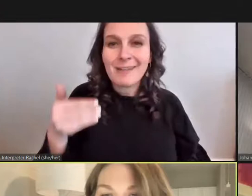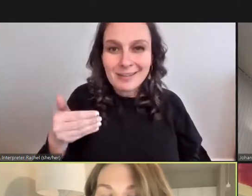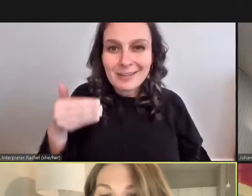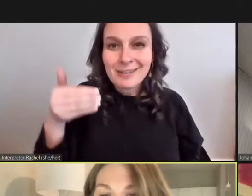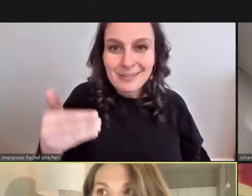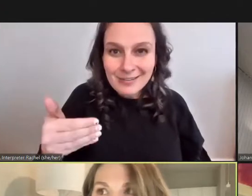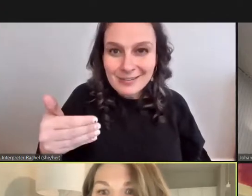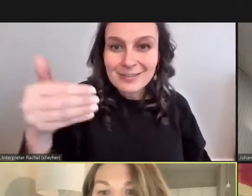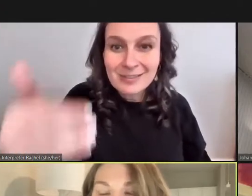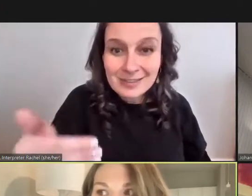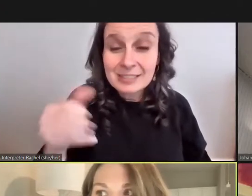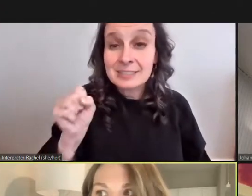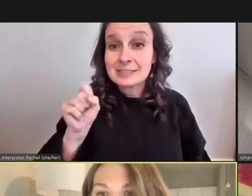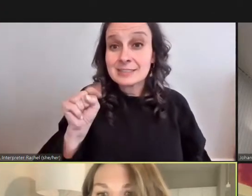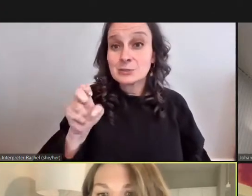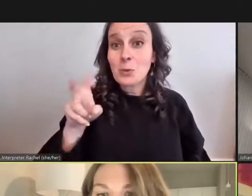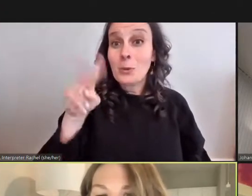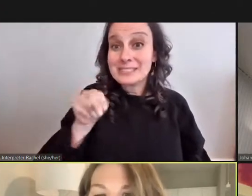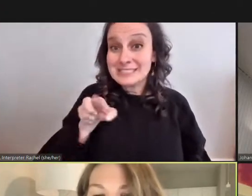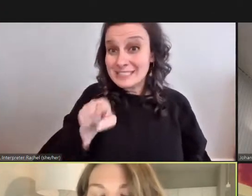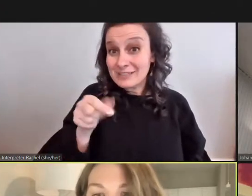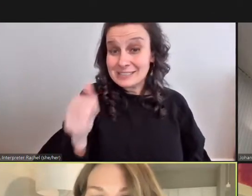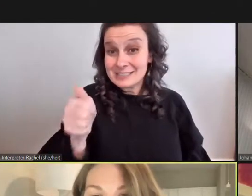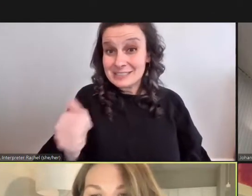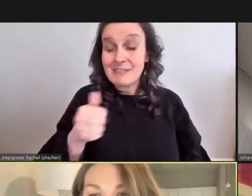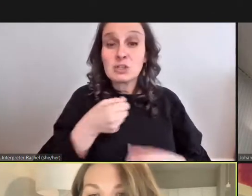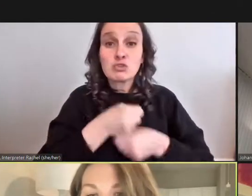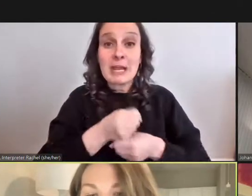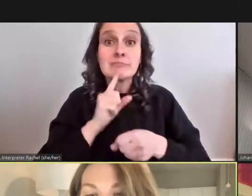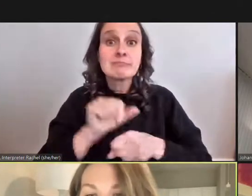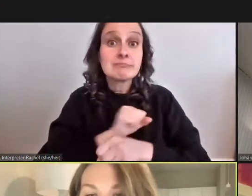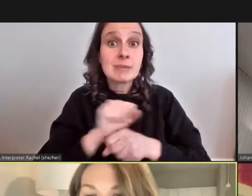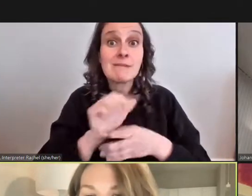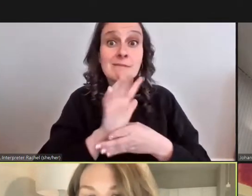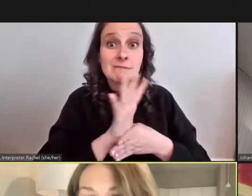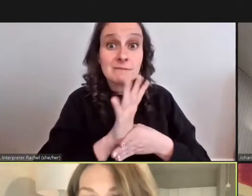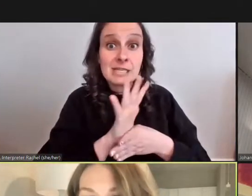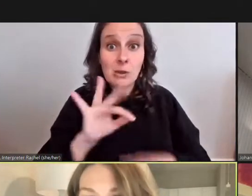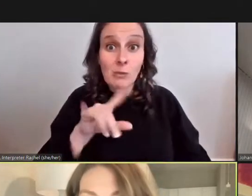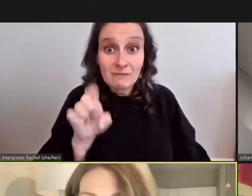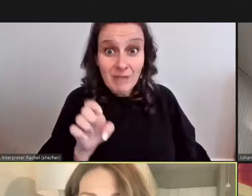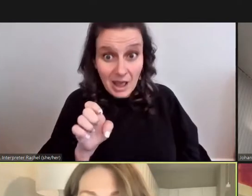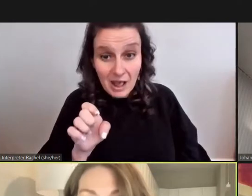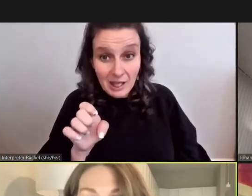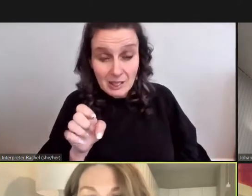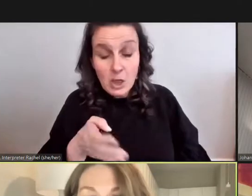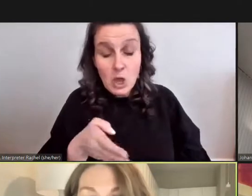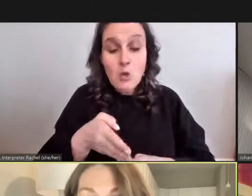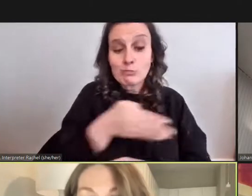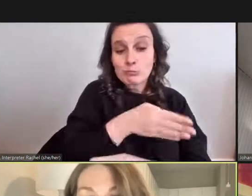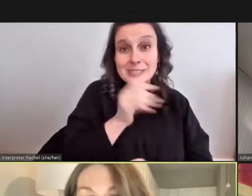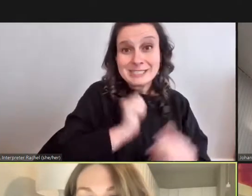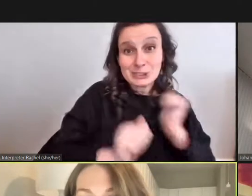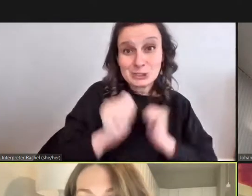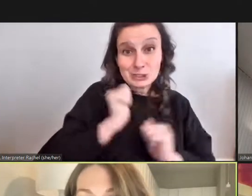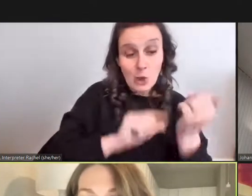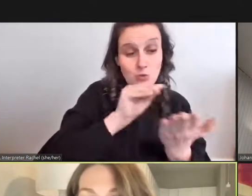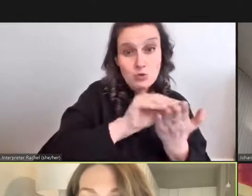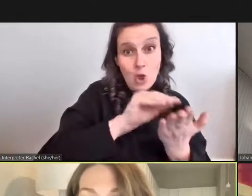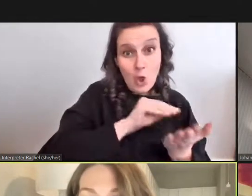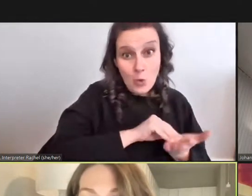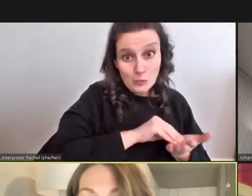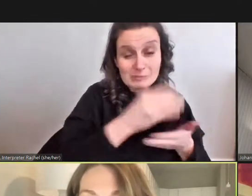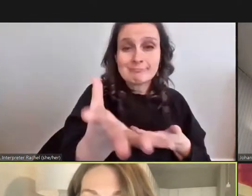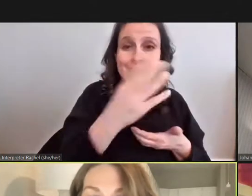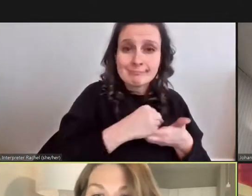put together, when he put together the actual video file, it was pre-show notes, which included